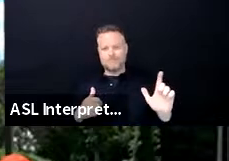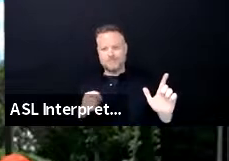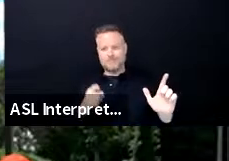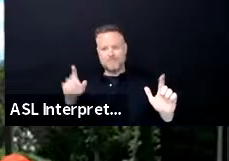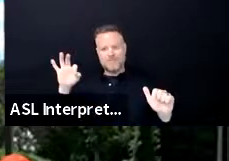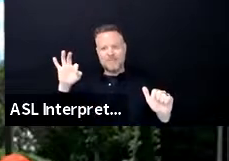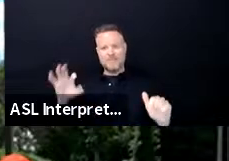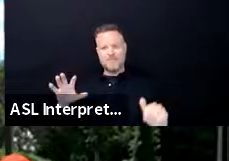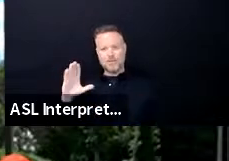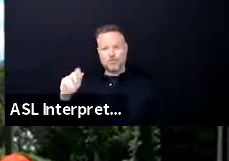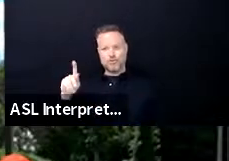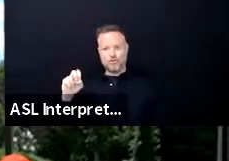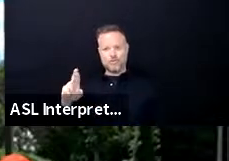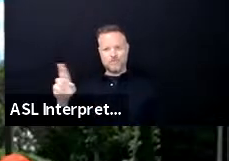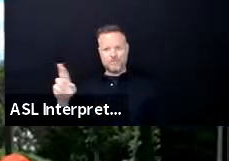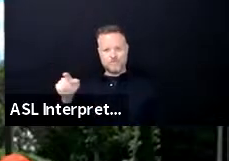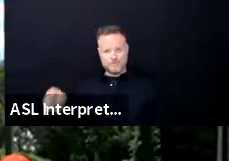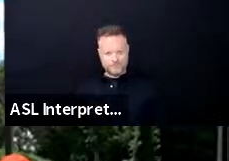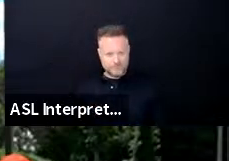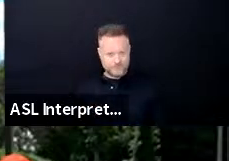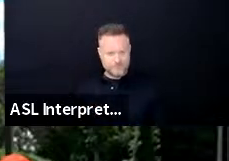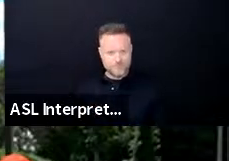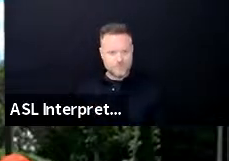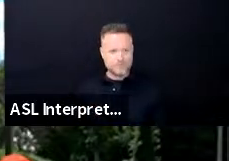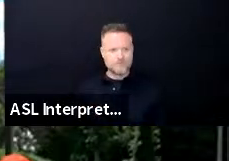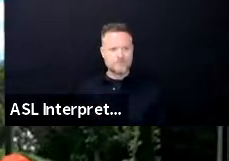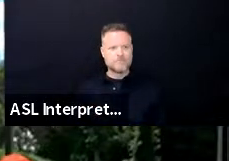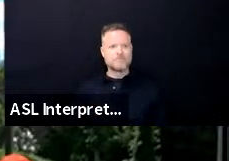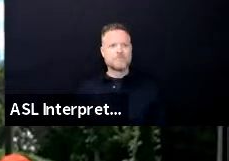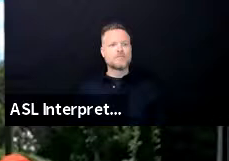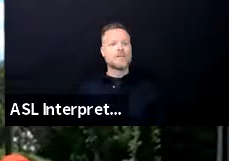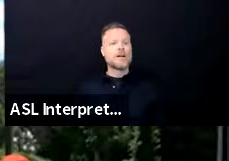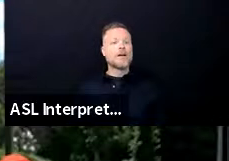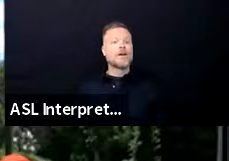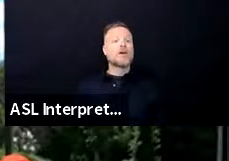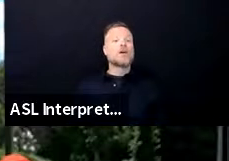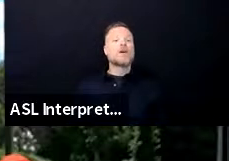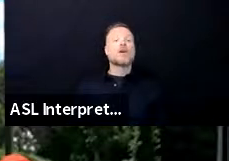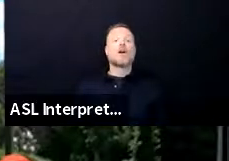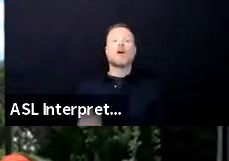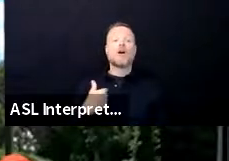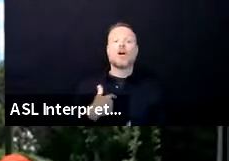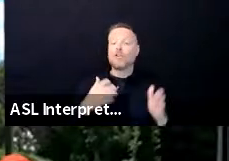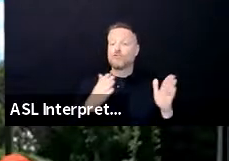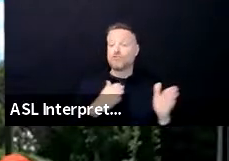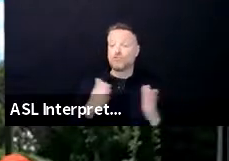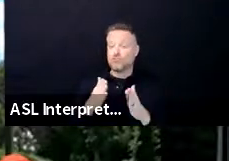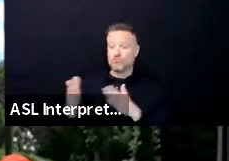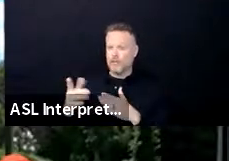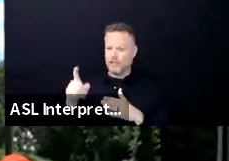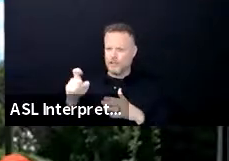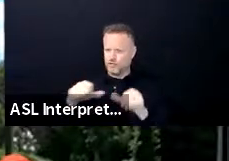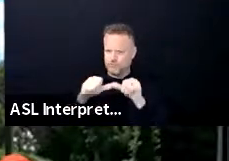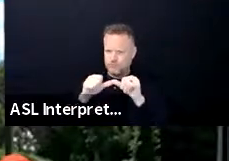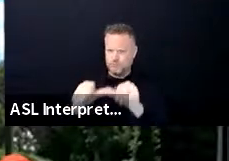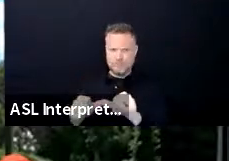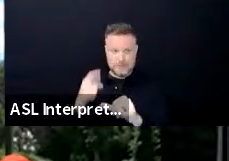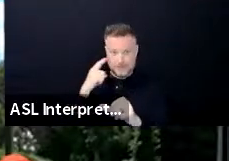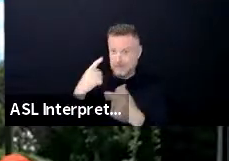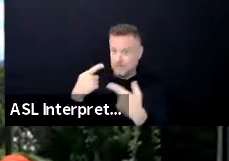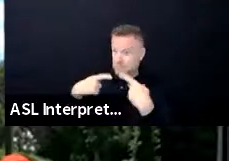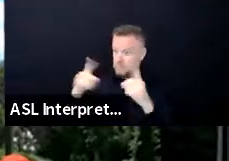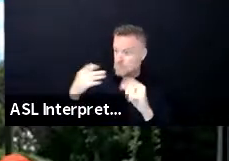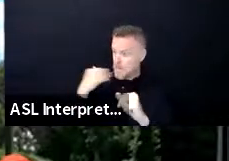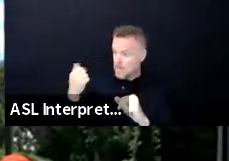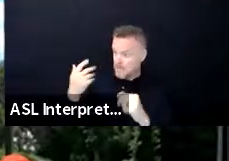right. How can we do more of this? Continue to strategize to what works best at the moment. We went from